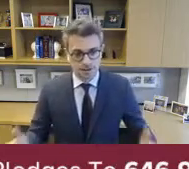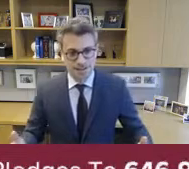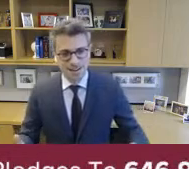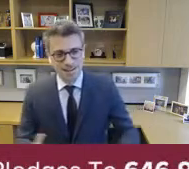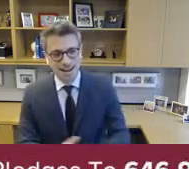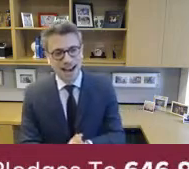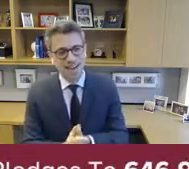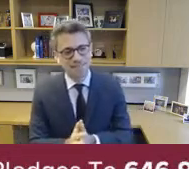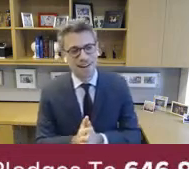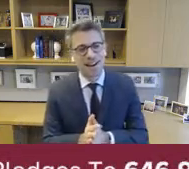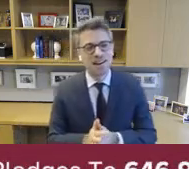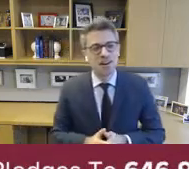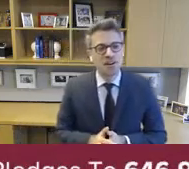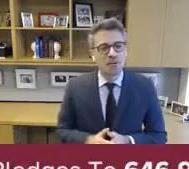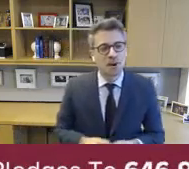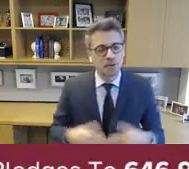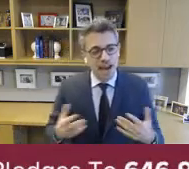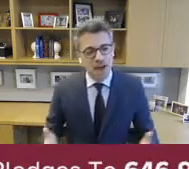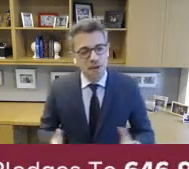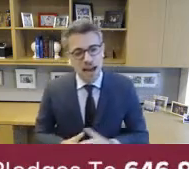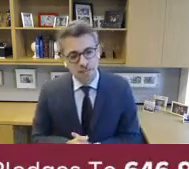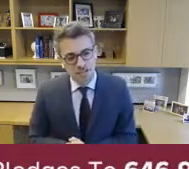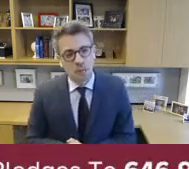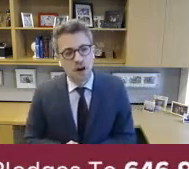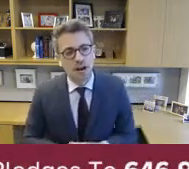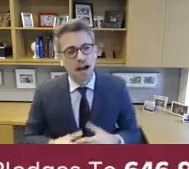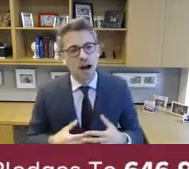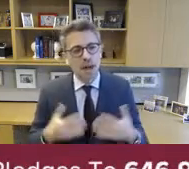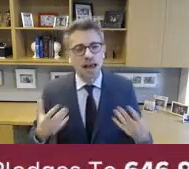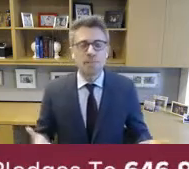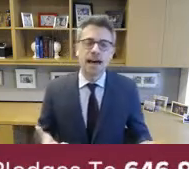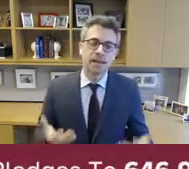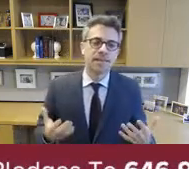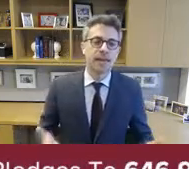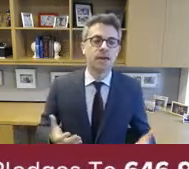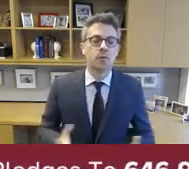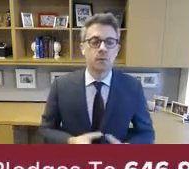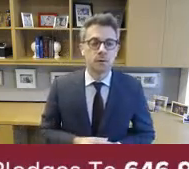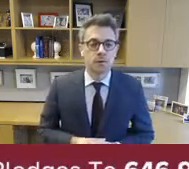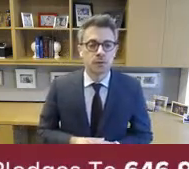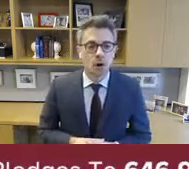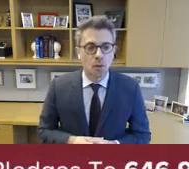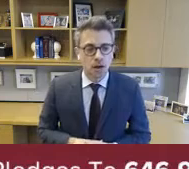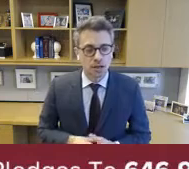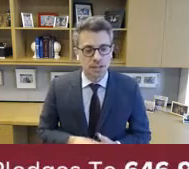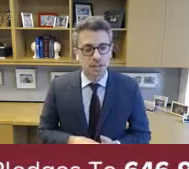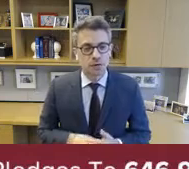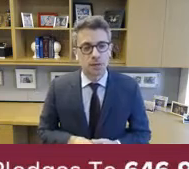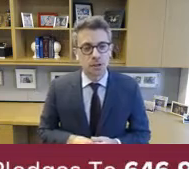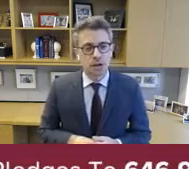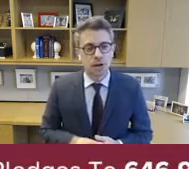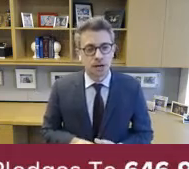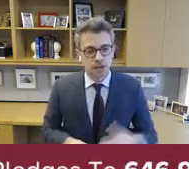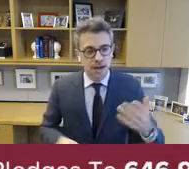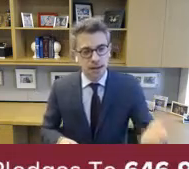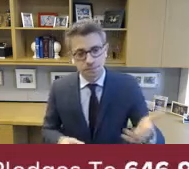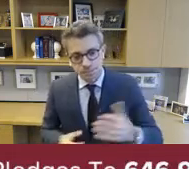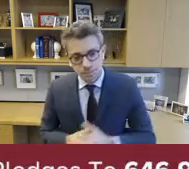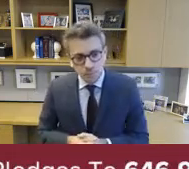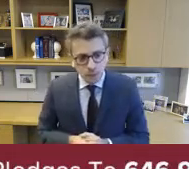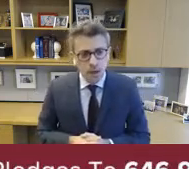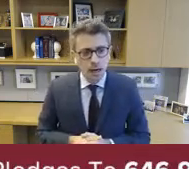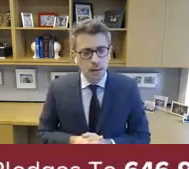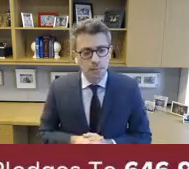Good. have someone. Anne Madden, thank you so much. That's extremely generous.